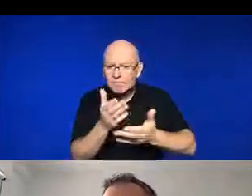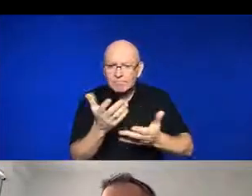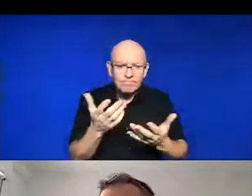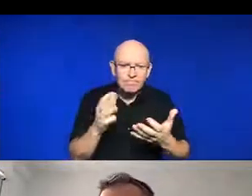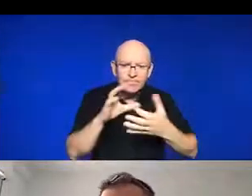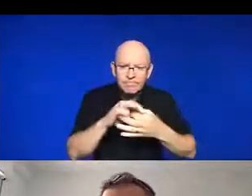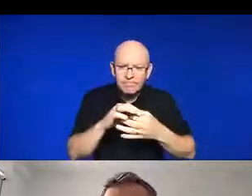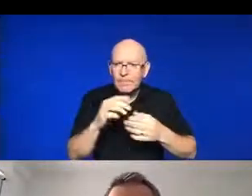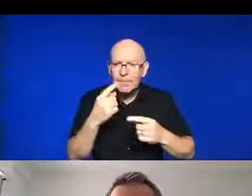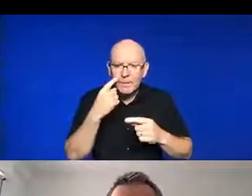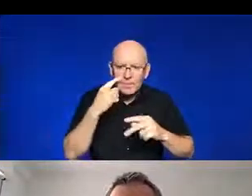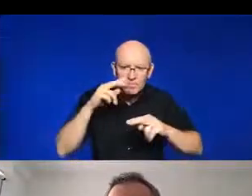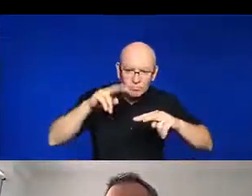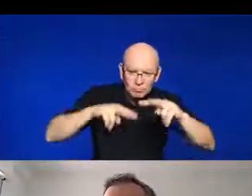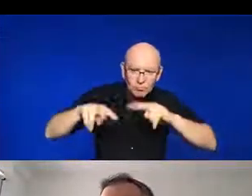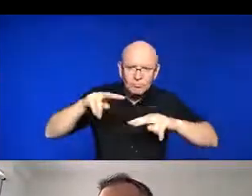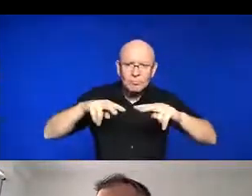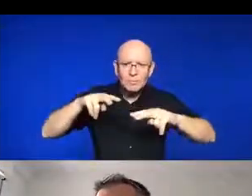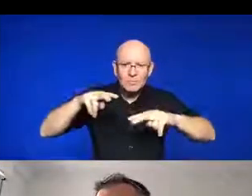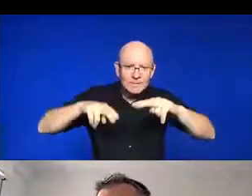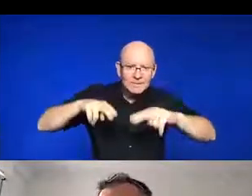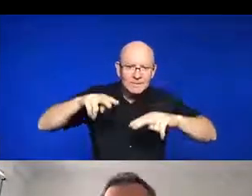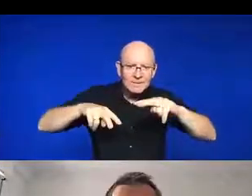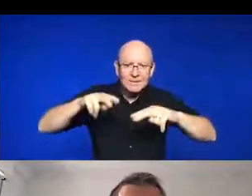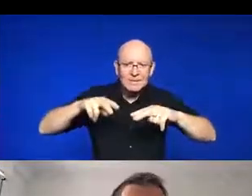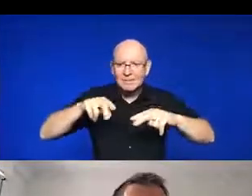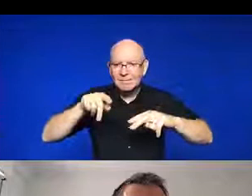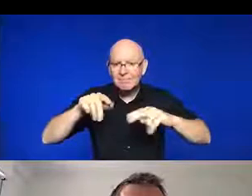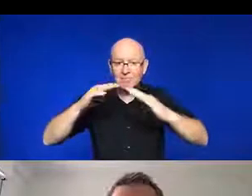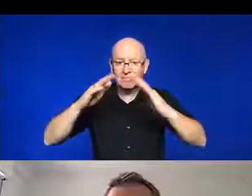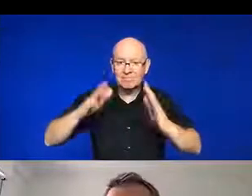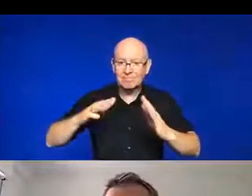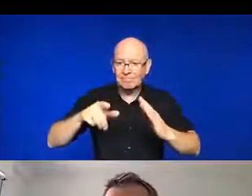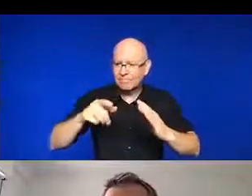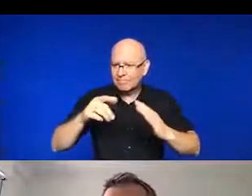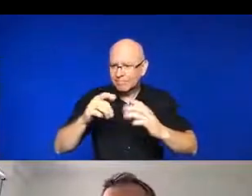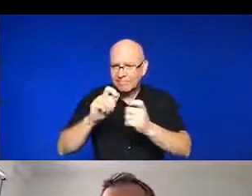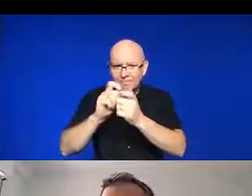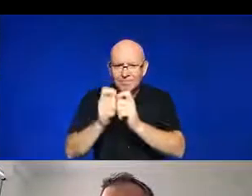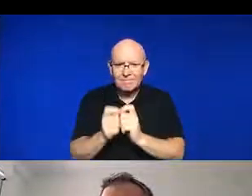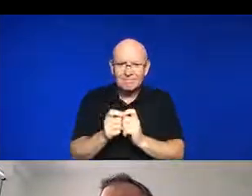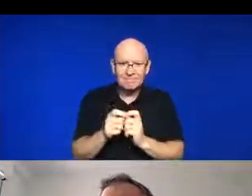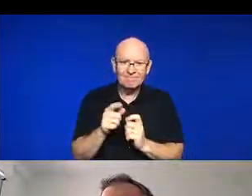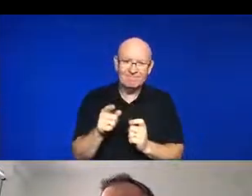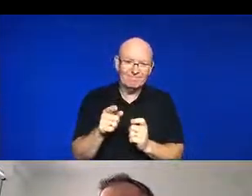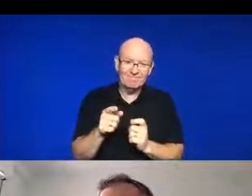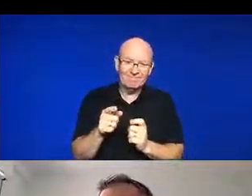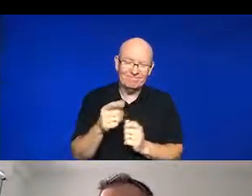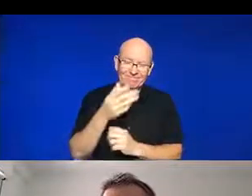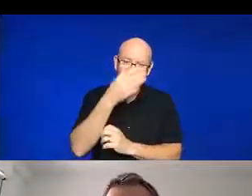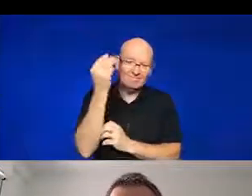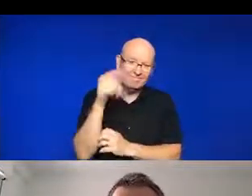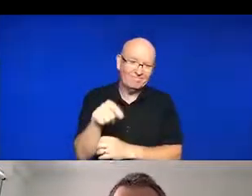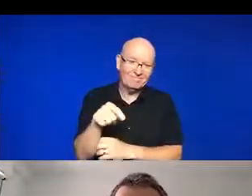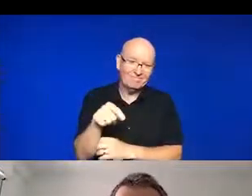device, additional medical supplies, might need to take taxi because public transportation is not accessible, and may